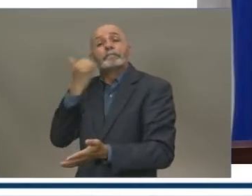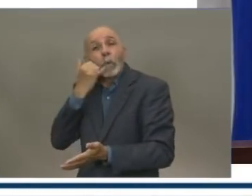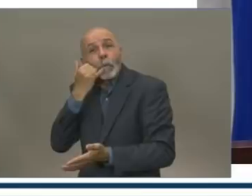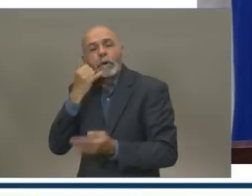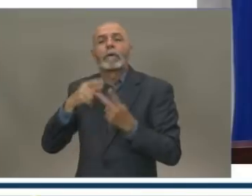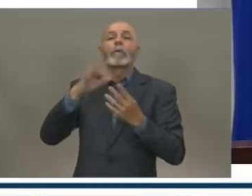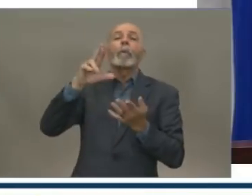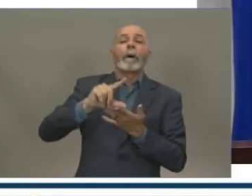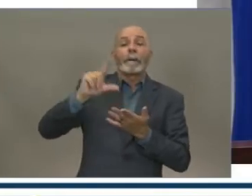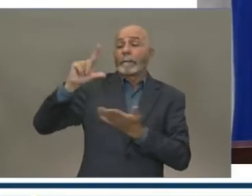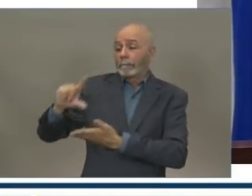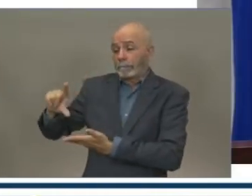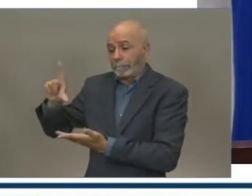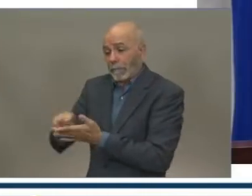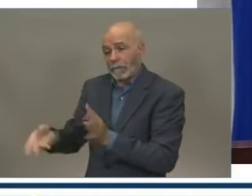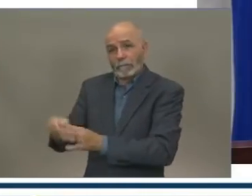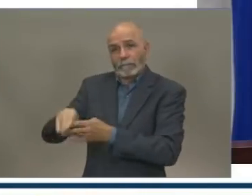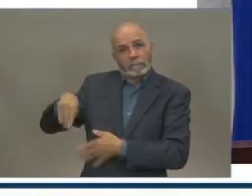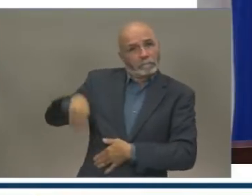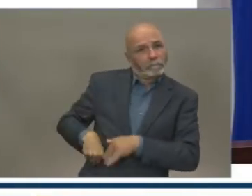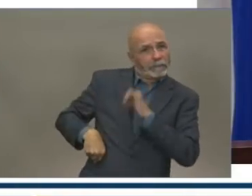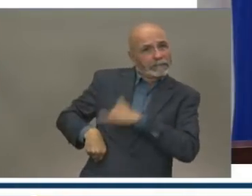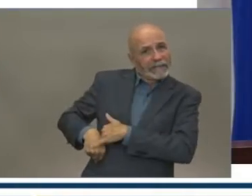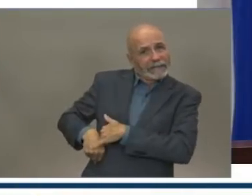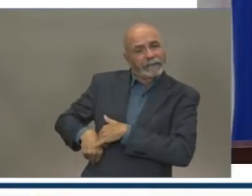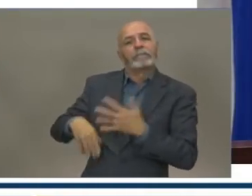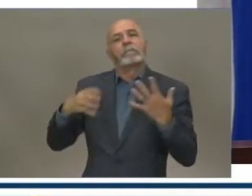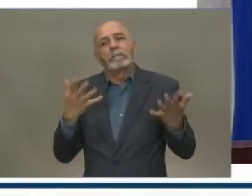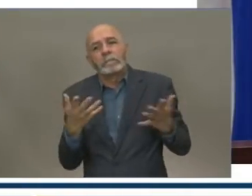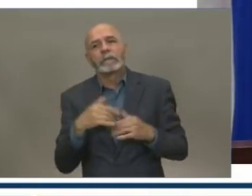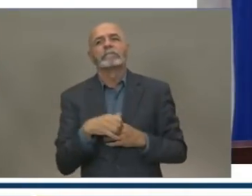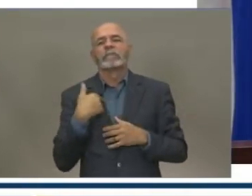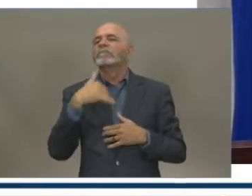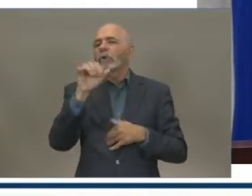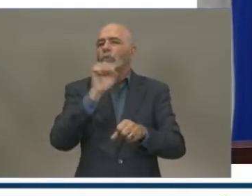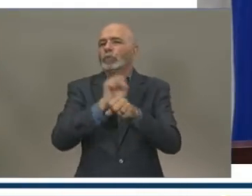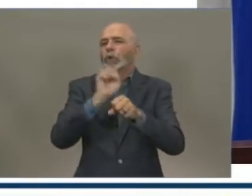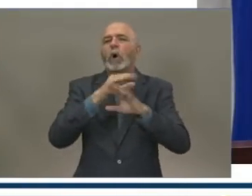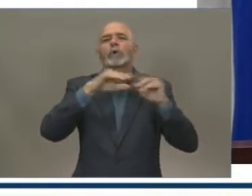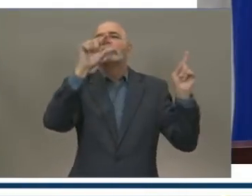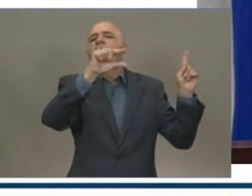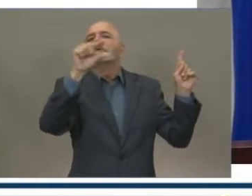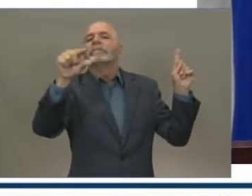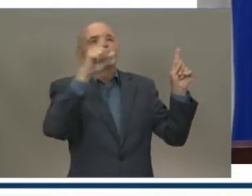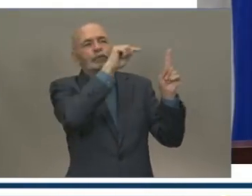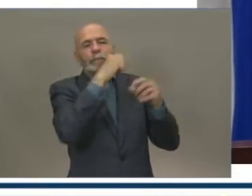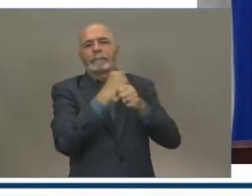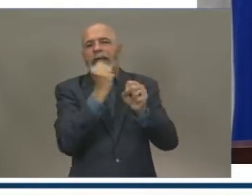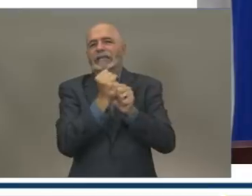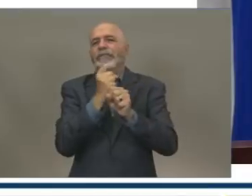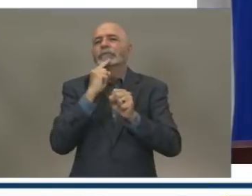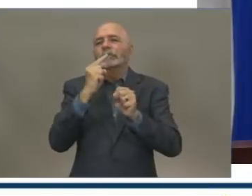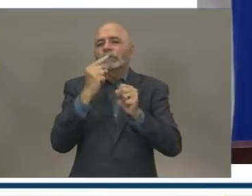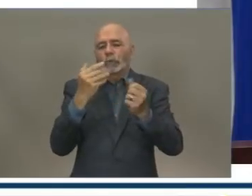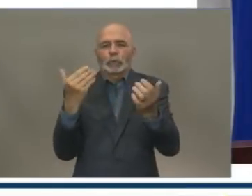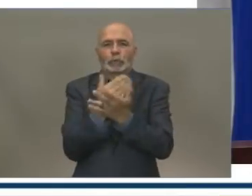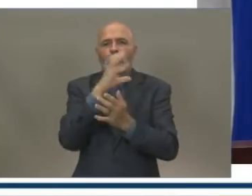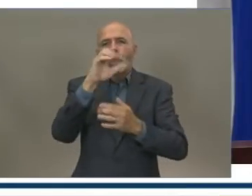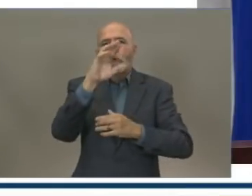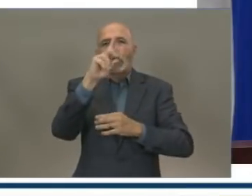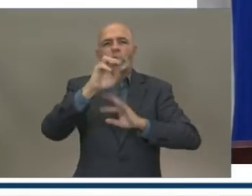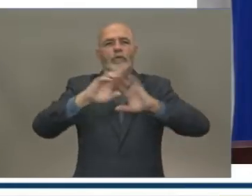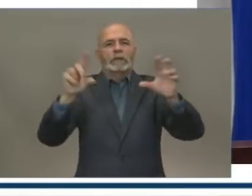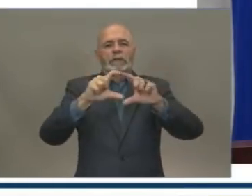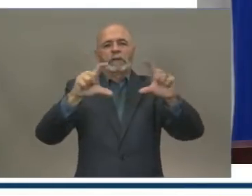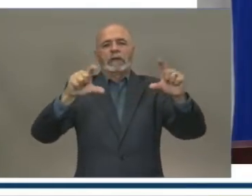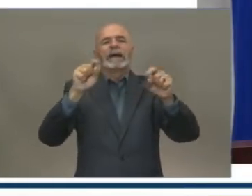around with you. And we are working with the federal government on a wallet-sized version that will be able to be printed off and laminated, much